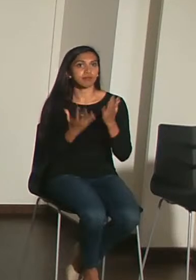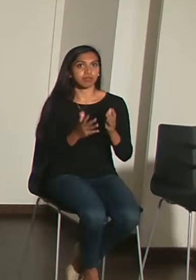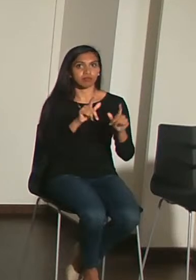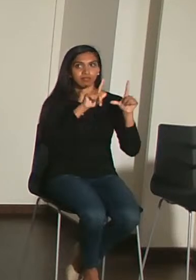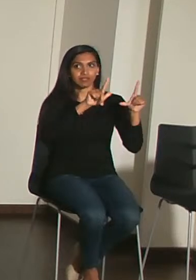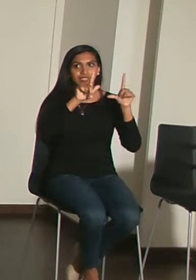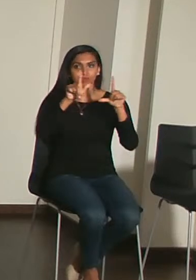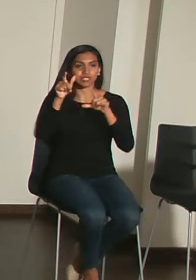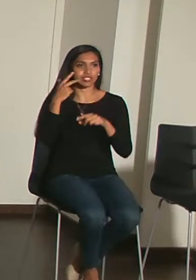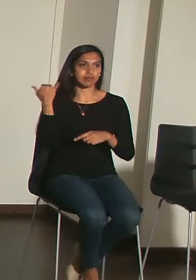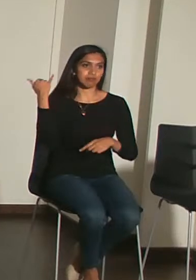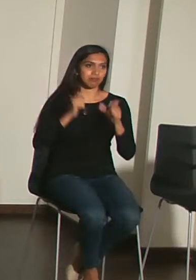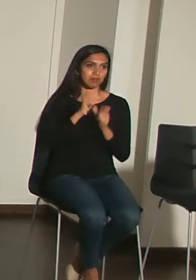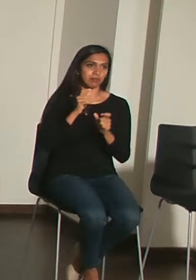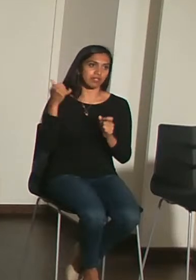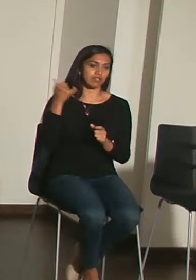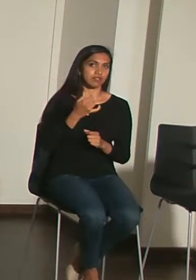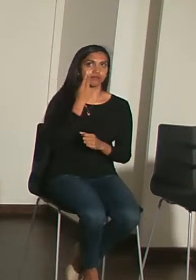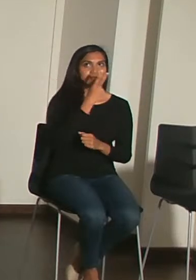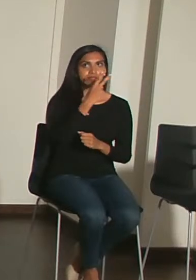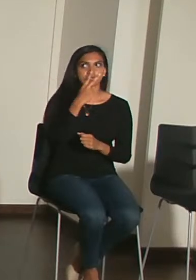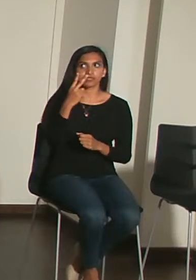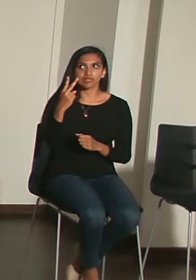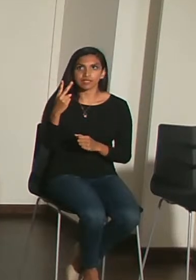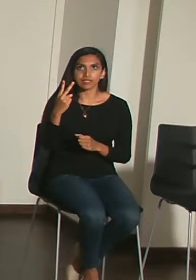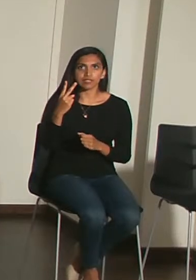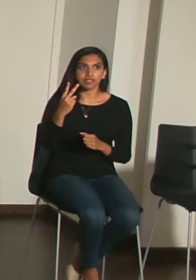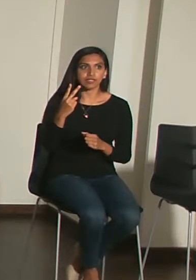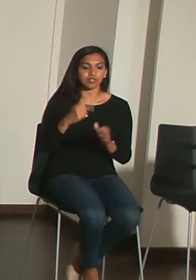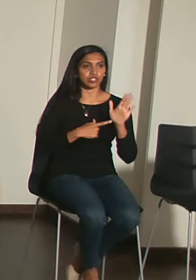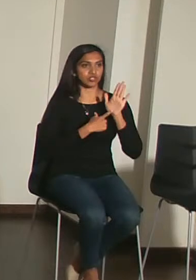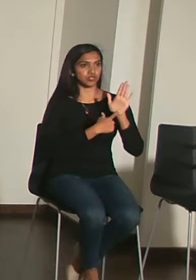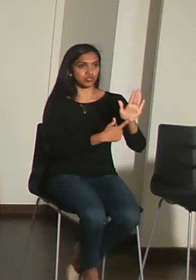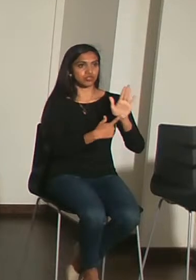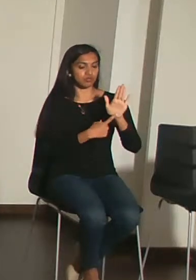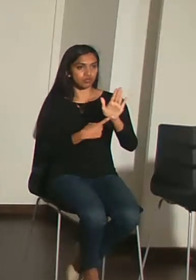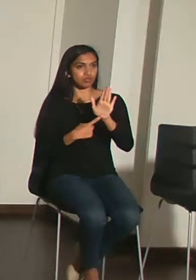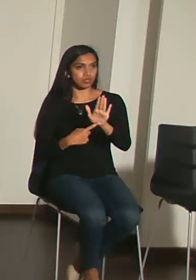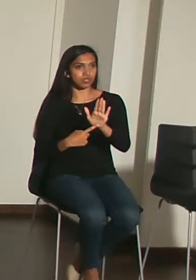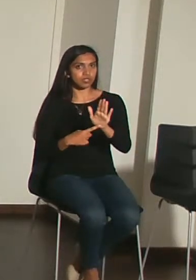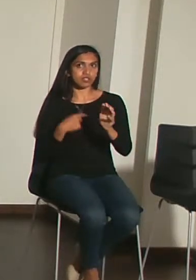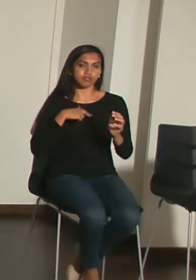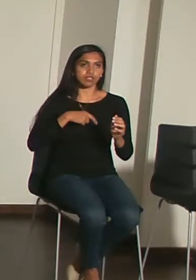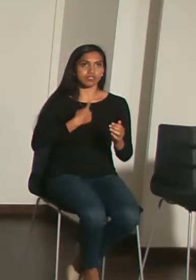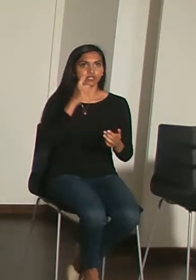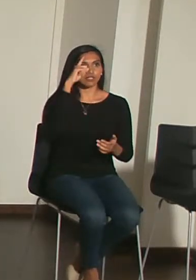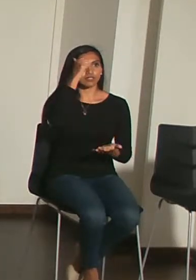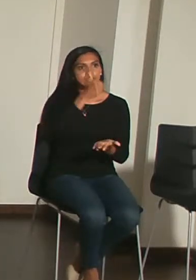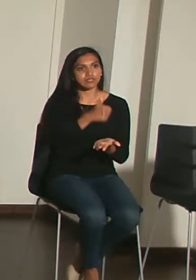think it's also okay to, like Virangana did, to decide